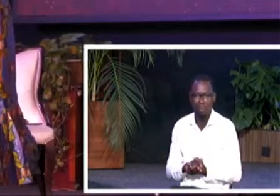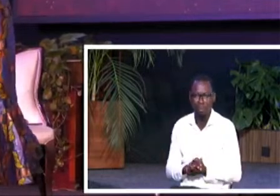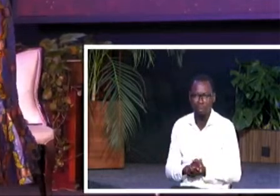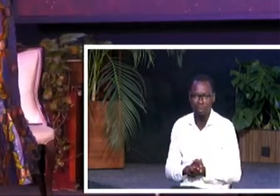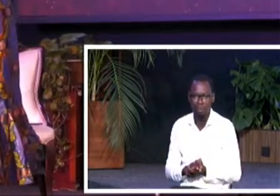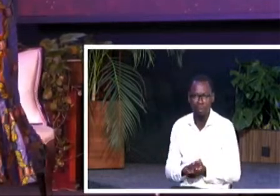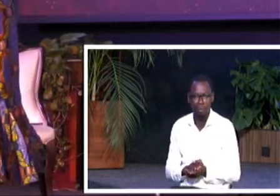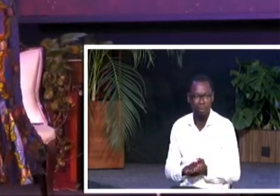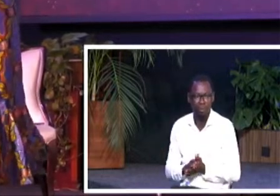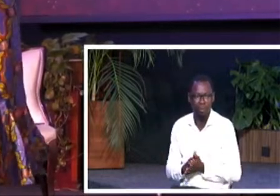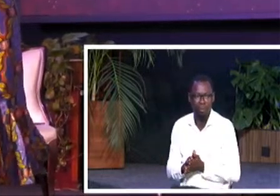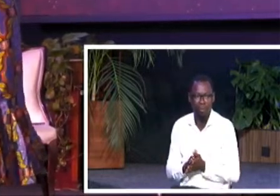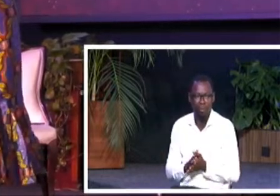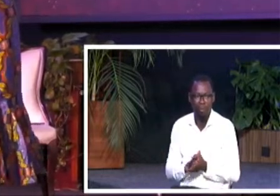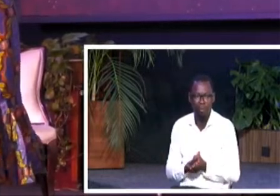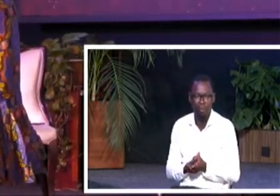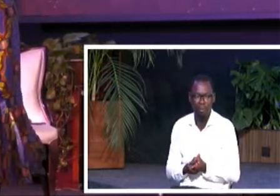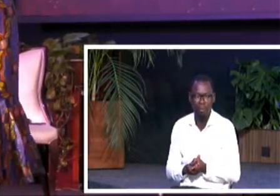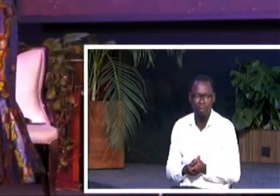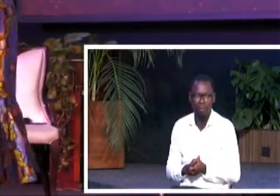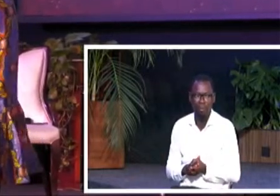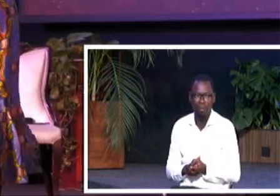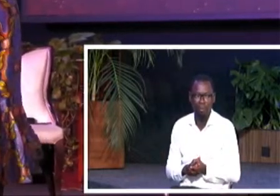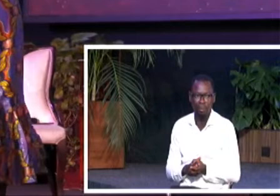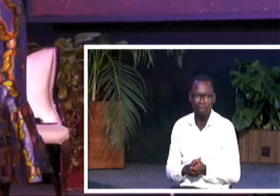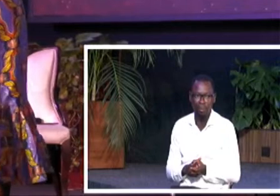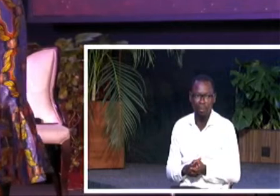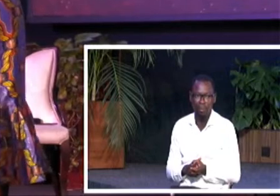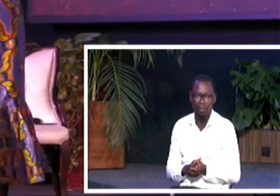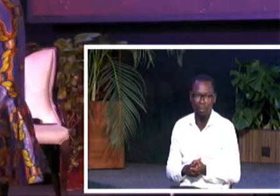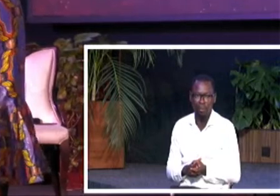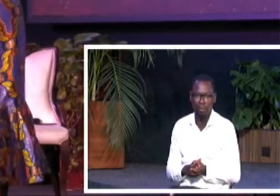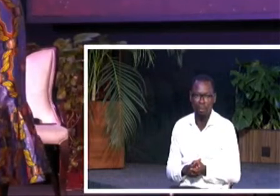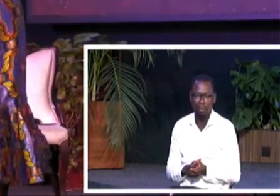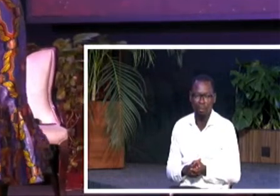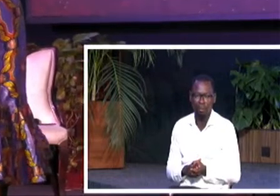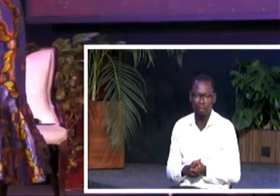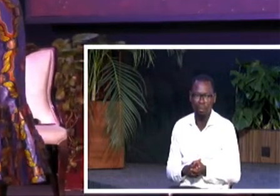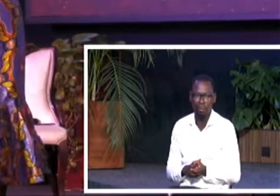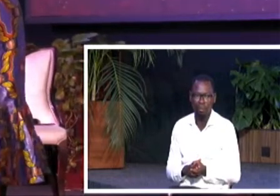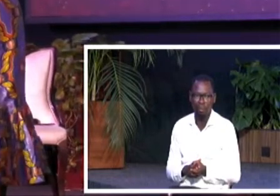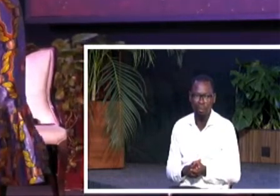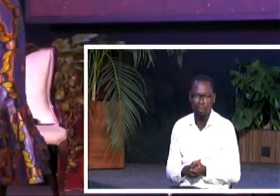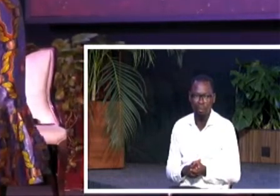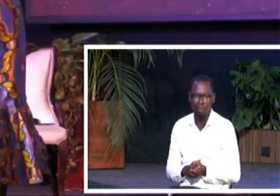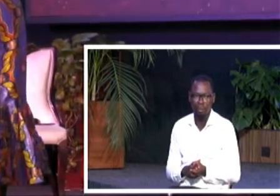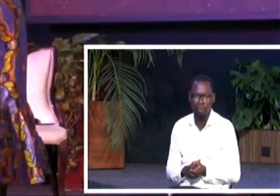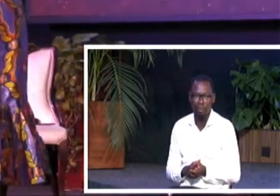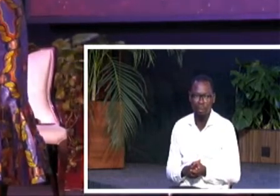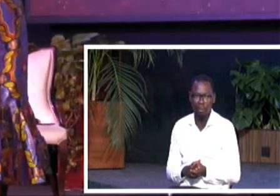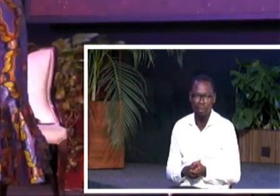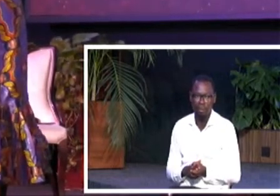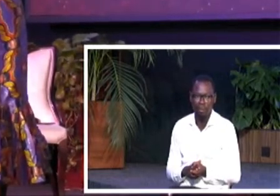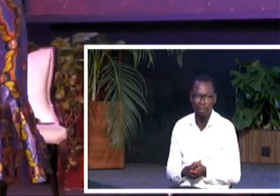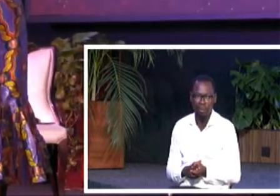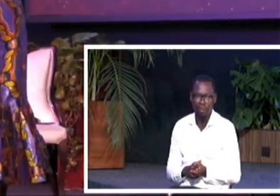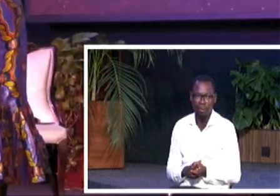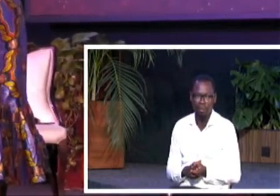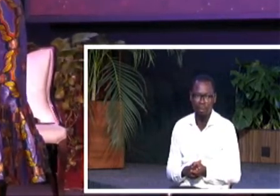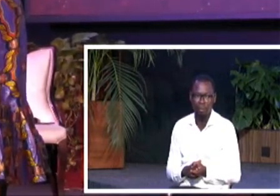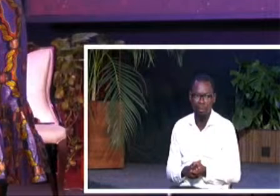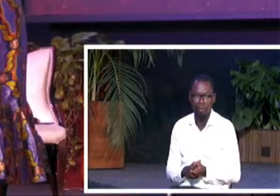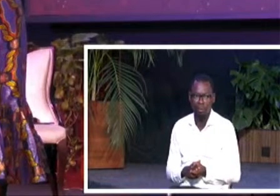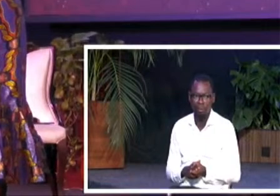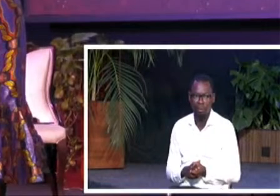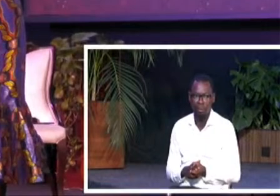should be there. I met somebody yesterday who gave me 2 plants that they've not bought in their home for the past